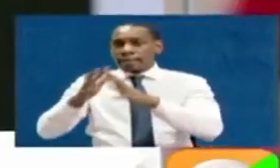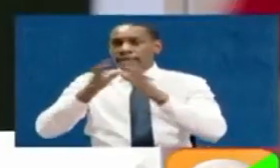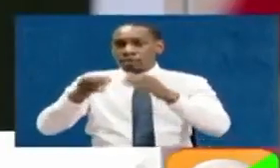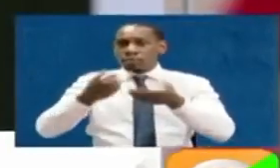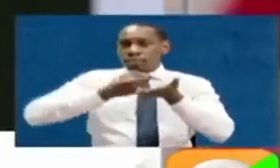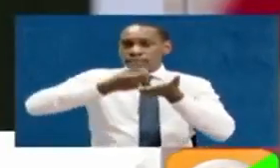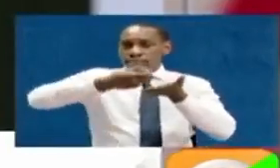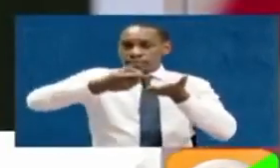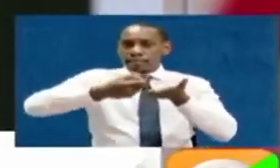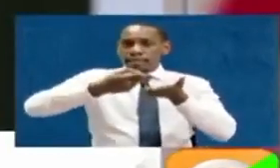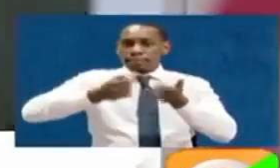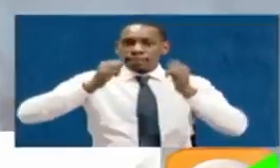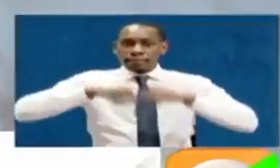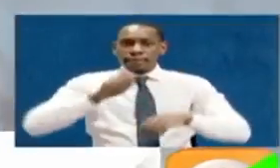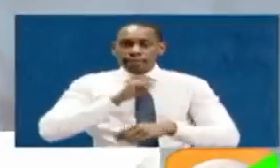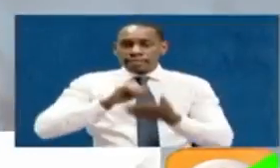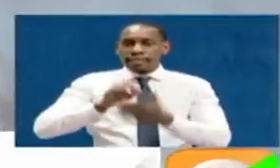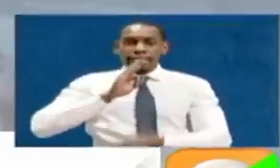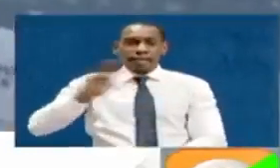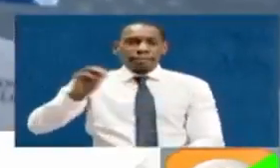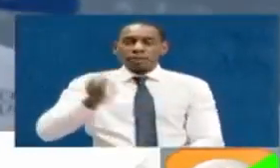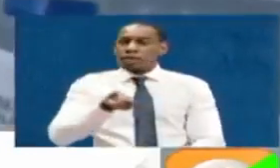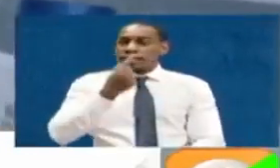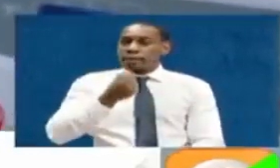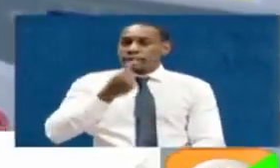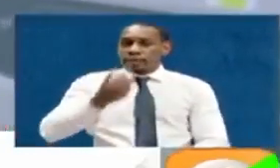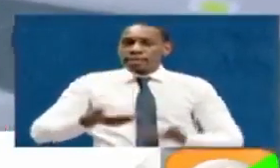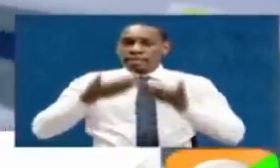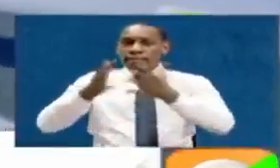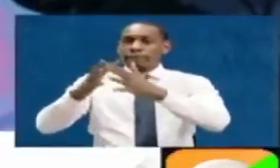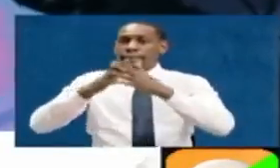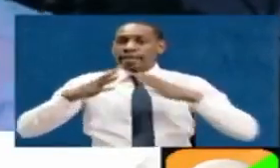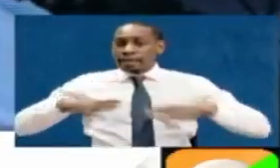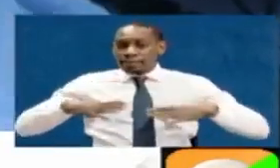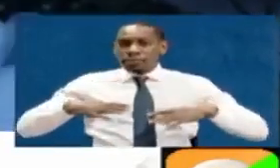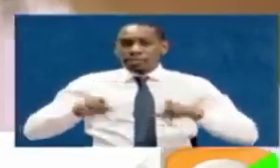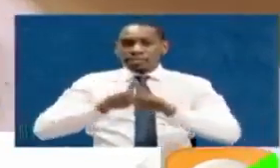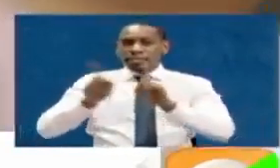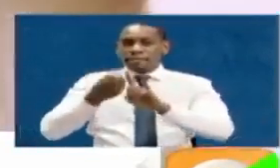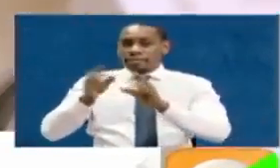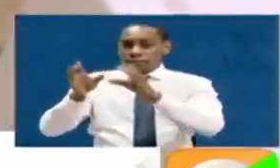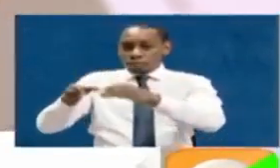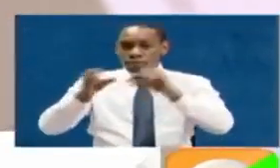an agreement to make at least 300 million doses available for the U.S., with the first